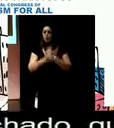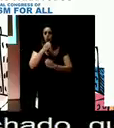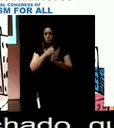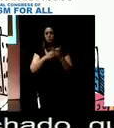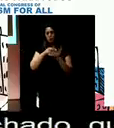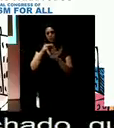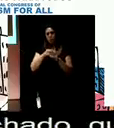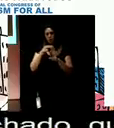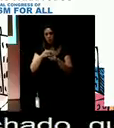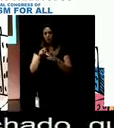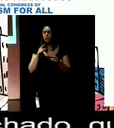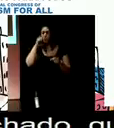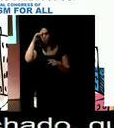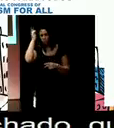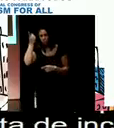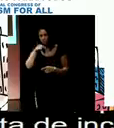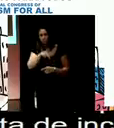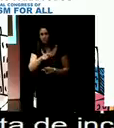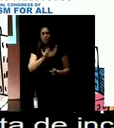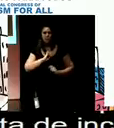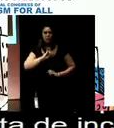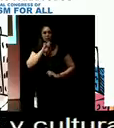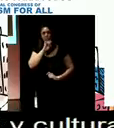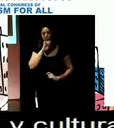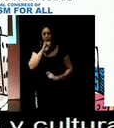and cultural inclusions of these people